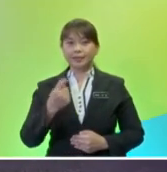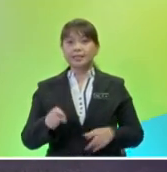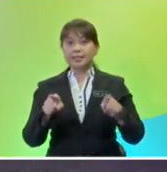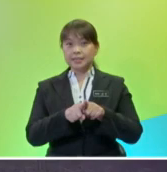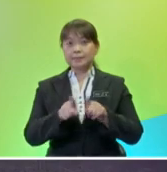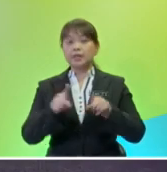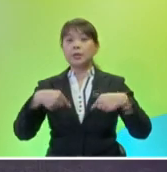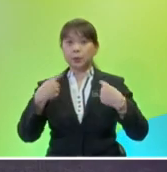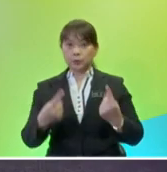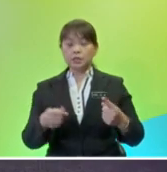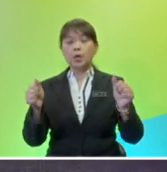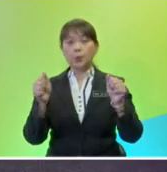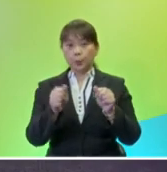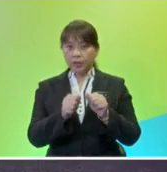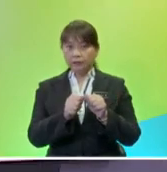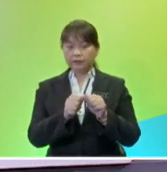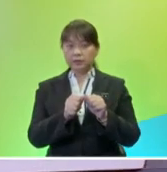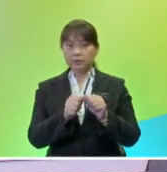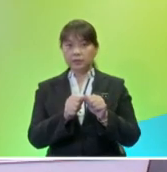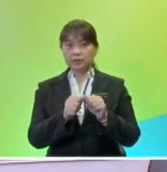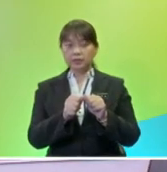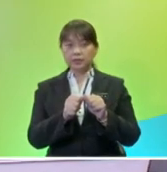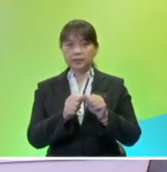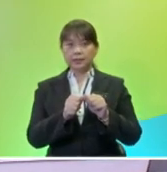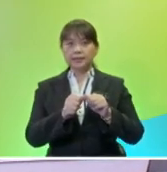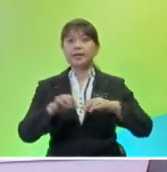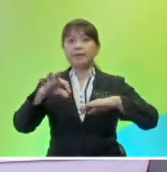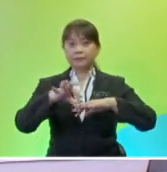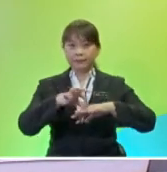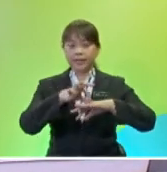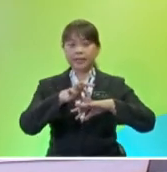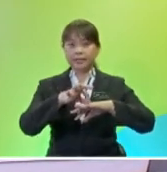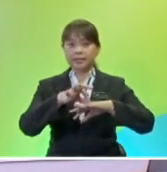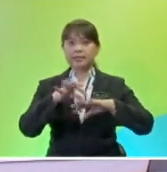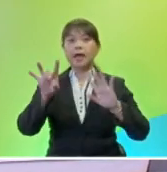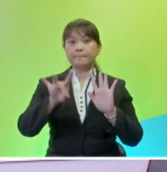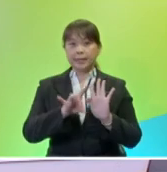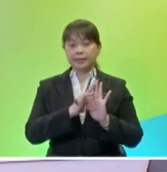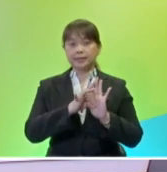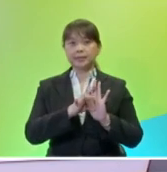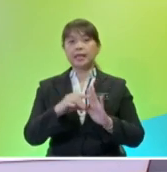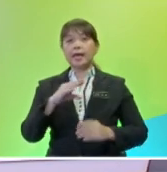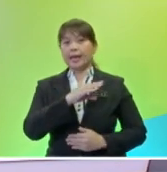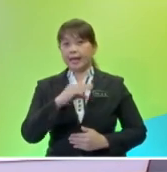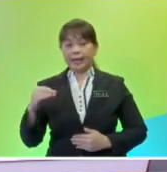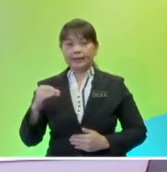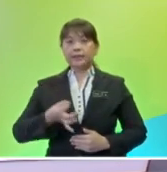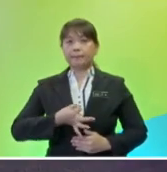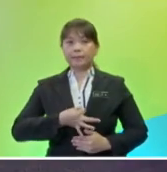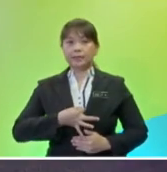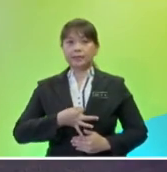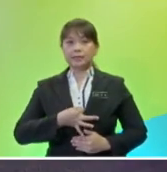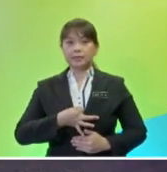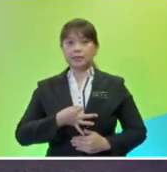with ring magnet and also. A button magnet. Okay. It's the same thing. If it's this, see,